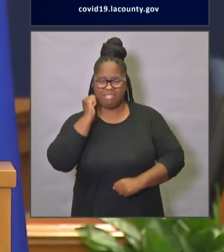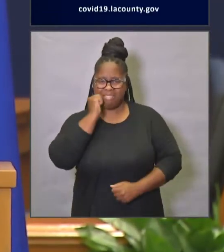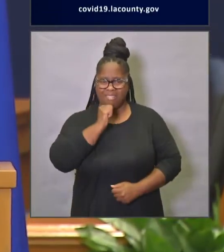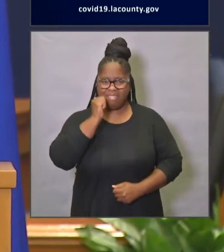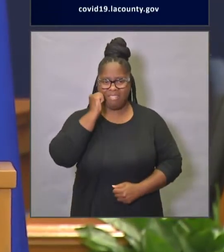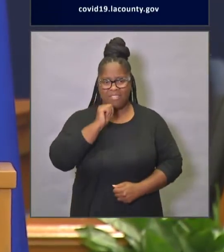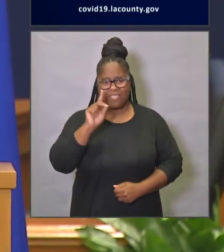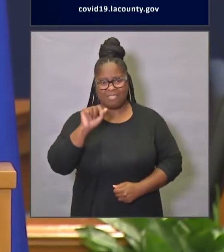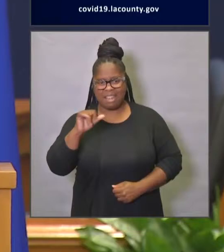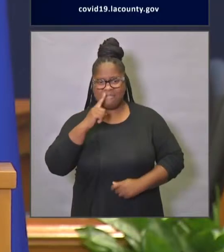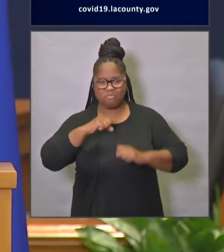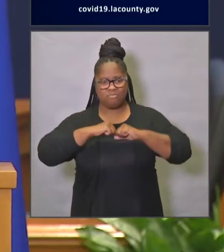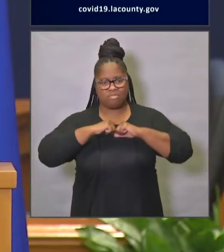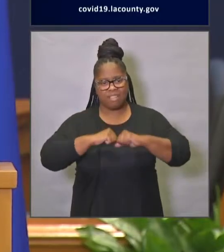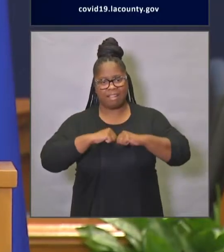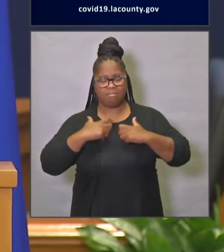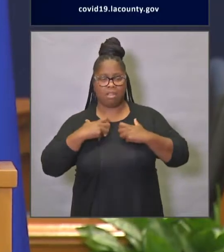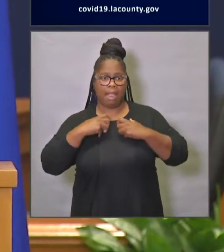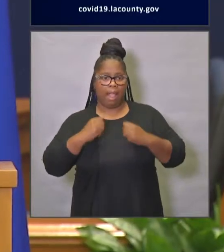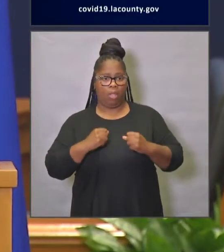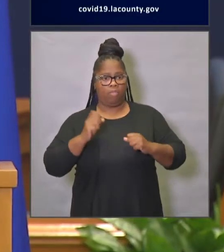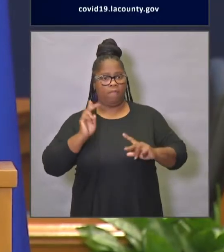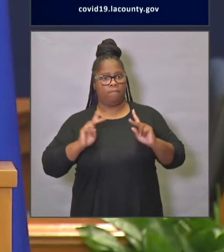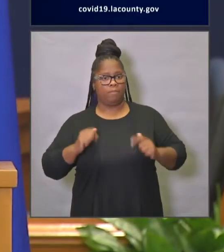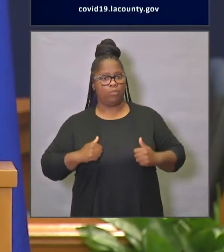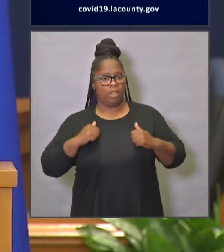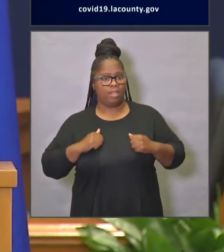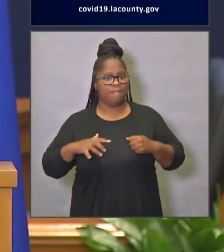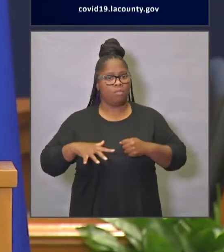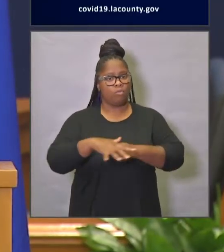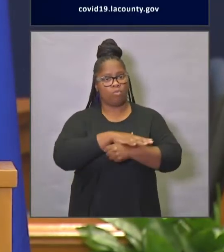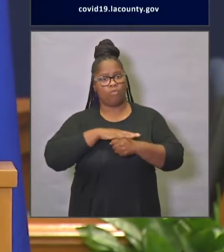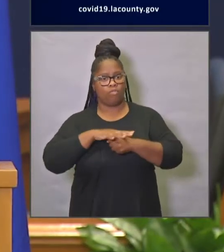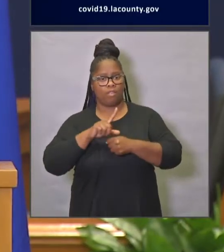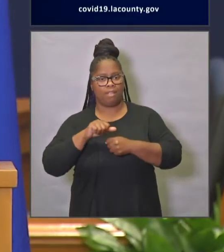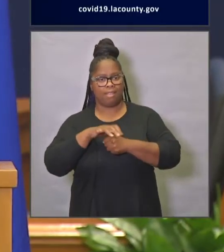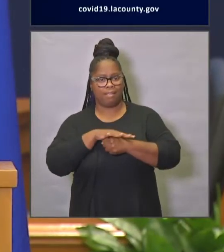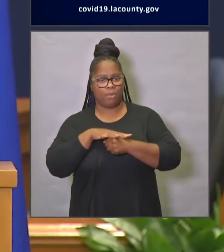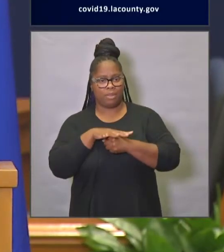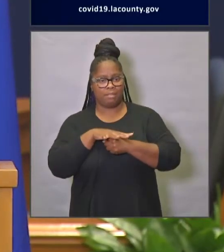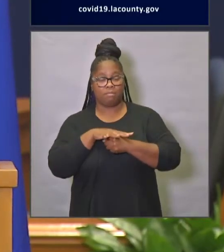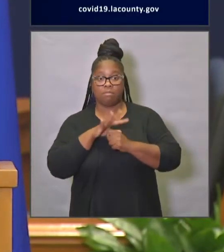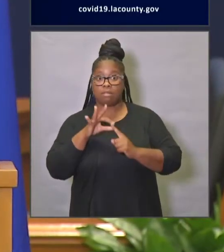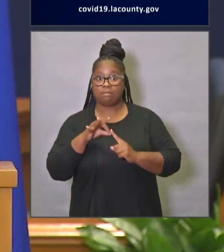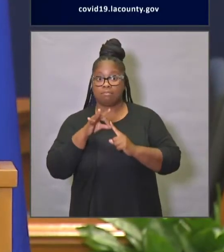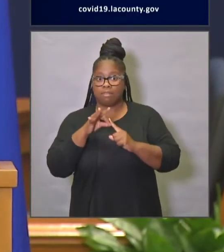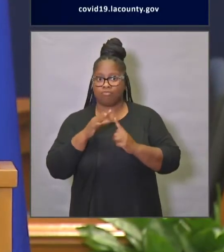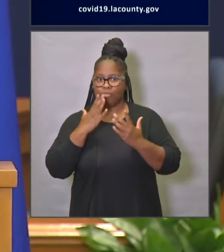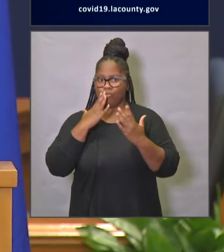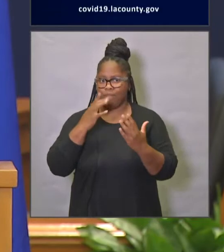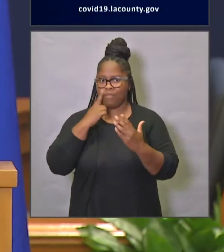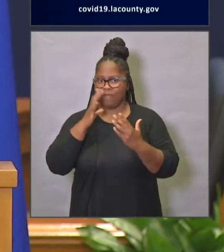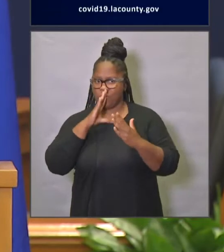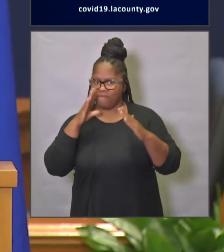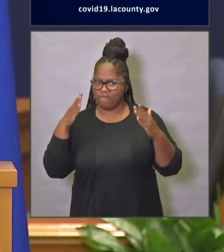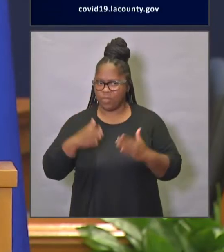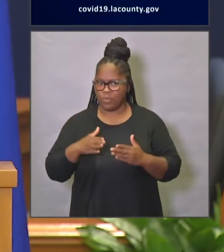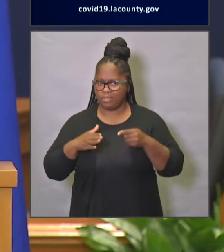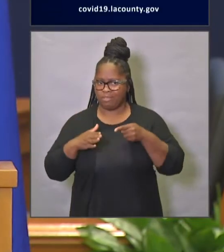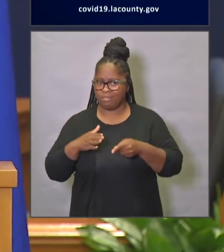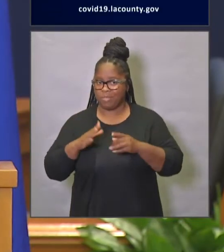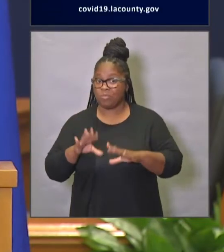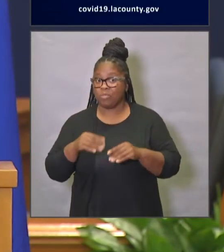all of our residents across LA County. And I'm especially grateful for the focus on making sure that we are